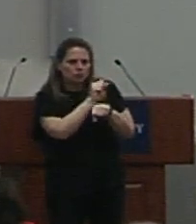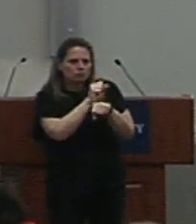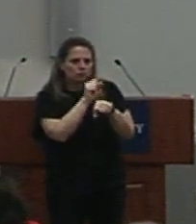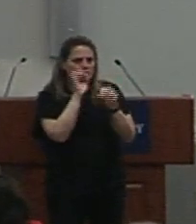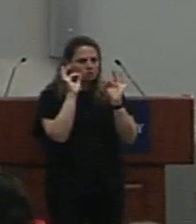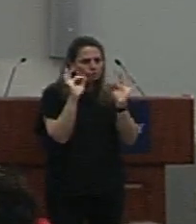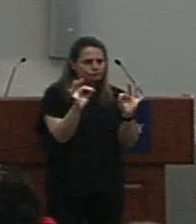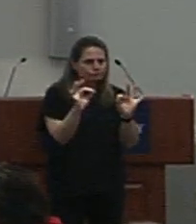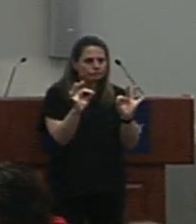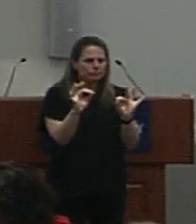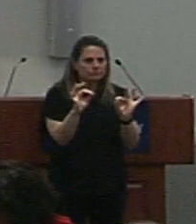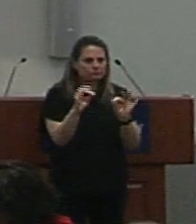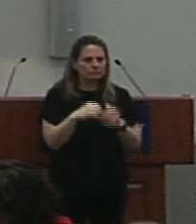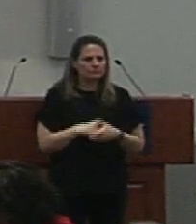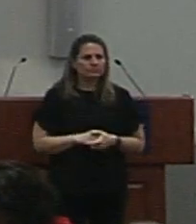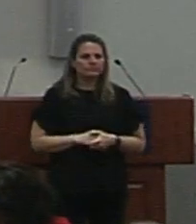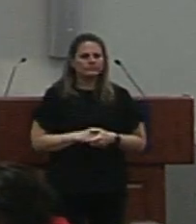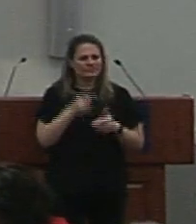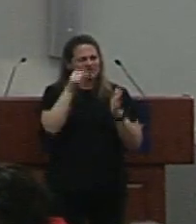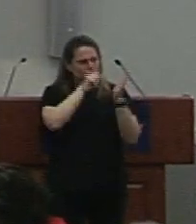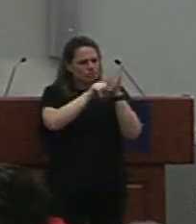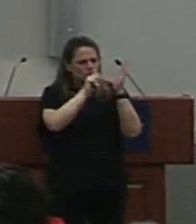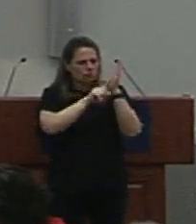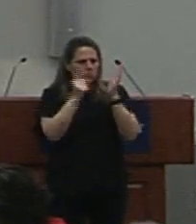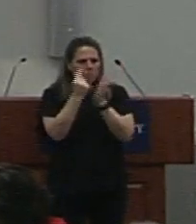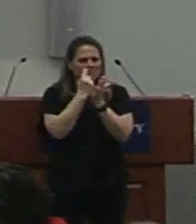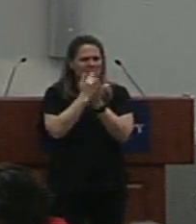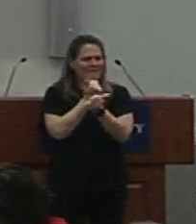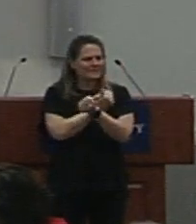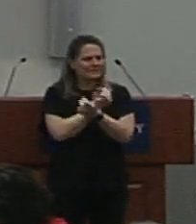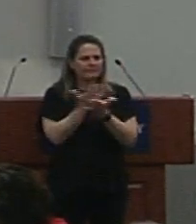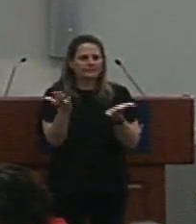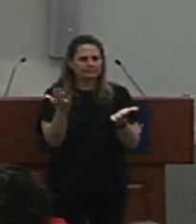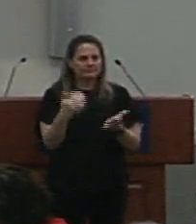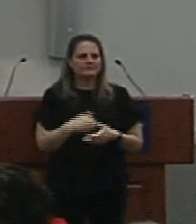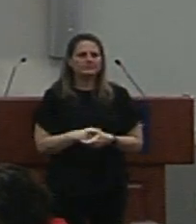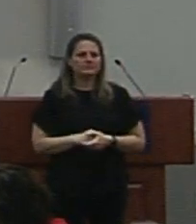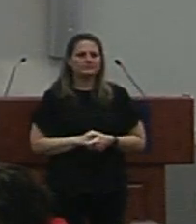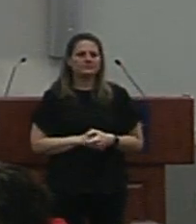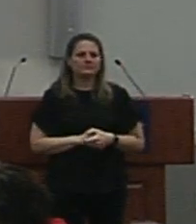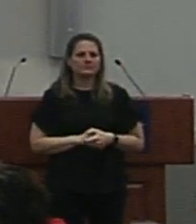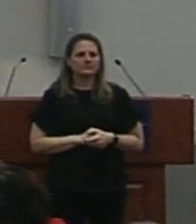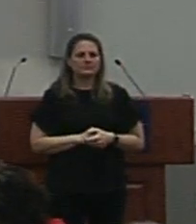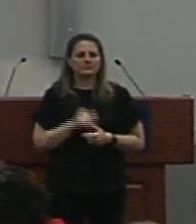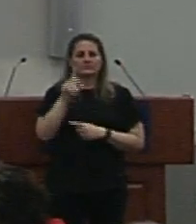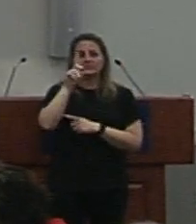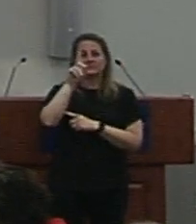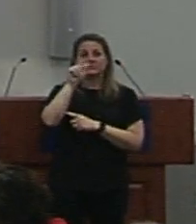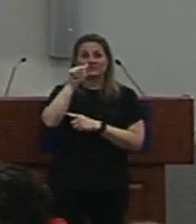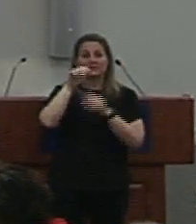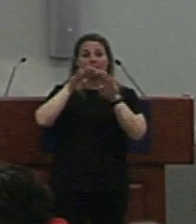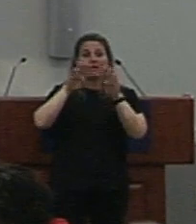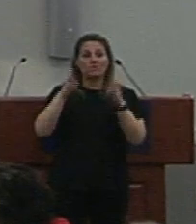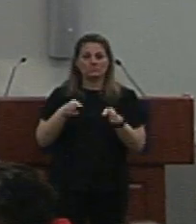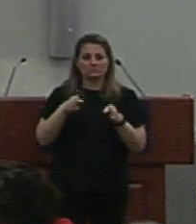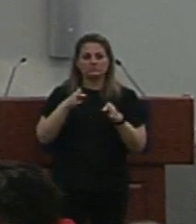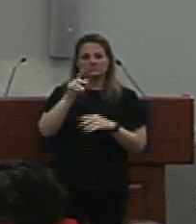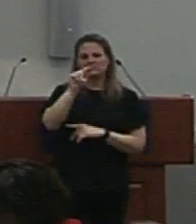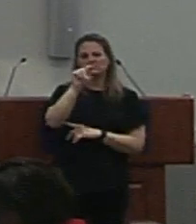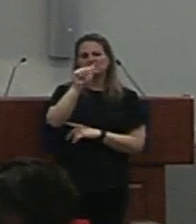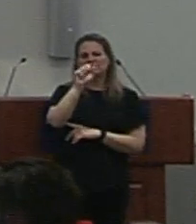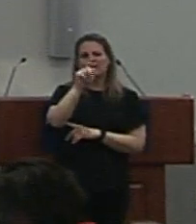We also have an internal working group called the Disability Housing Task Force that works on pushing the